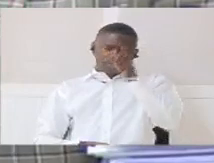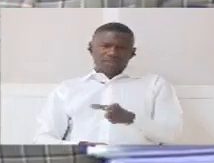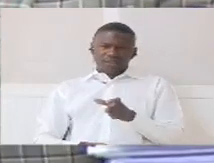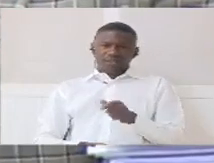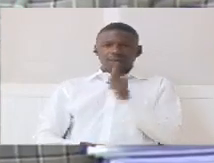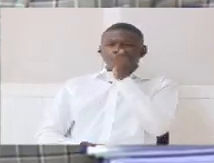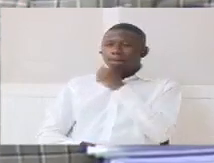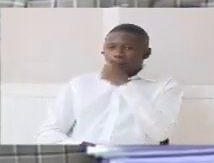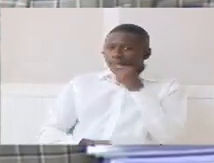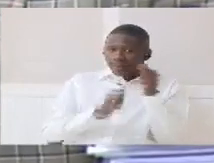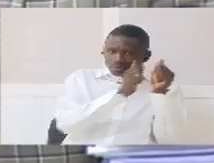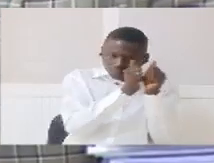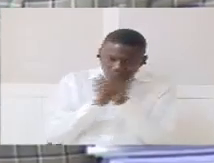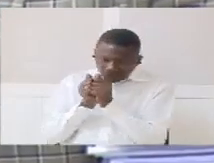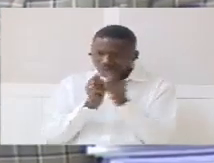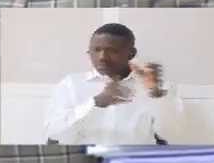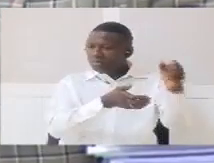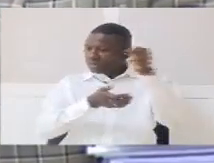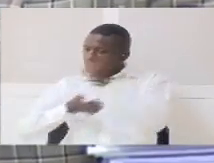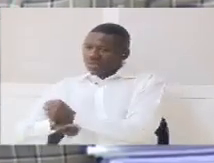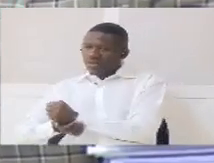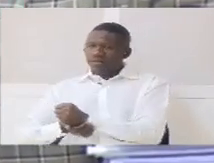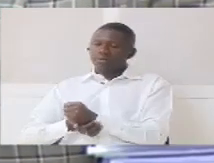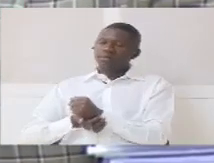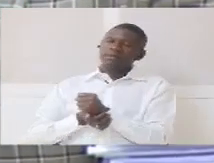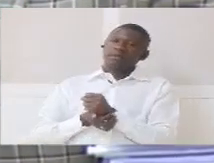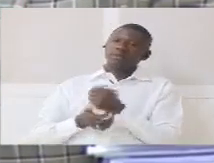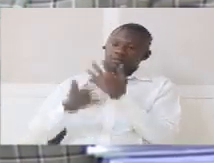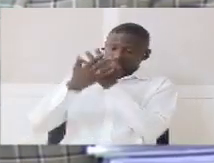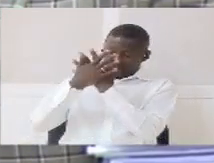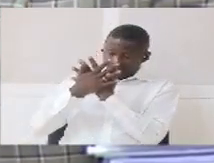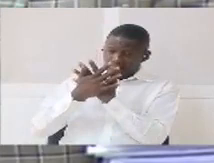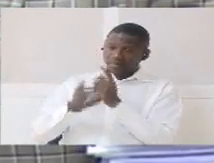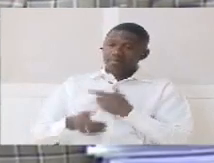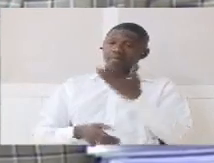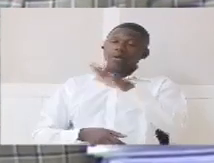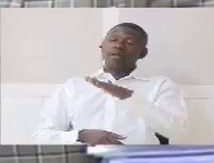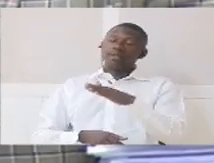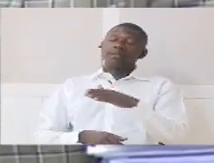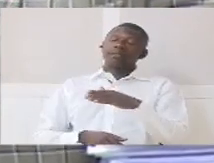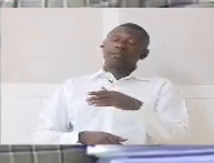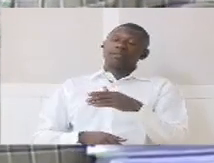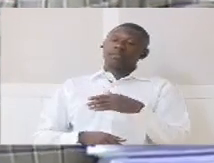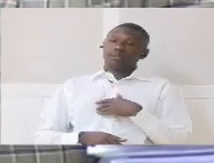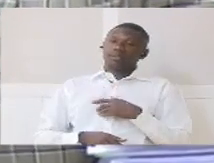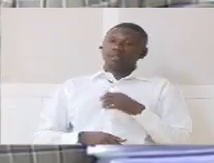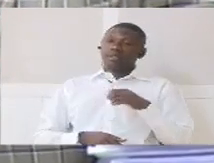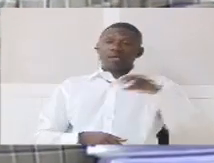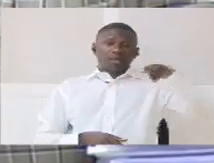the prison by an agency of the government, the government cannot